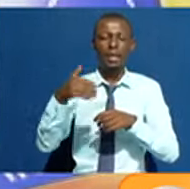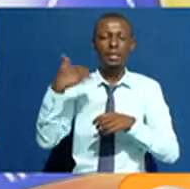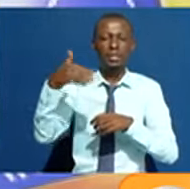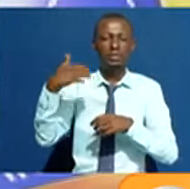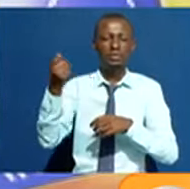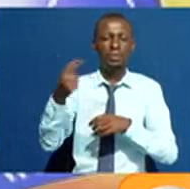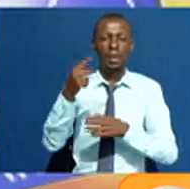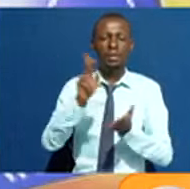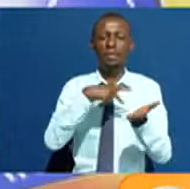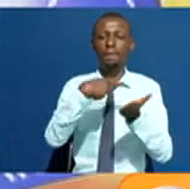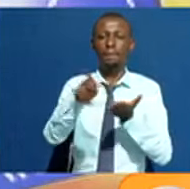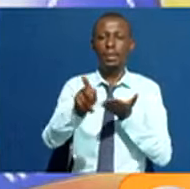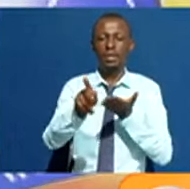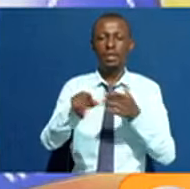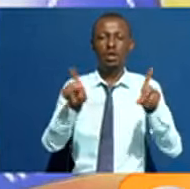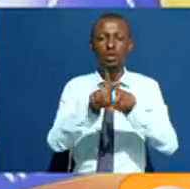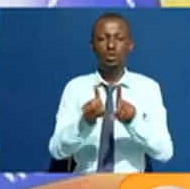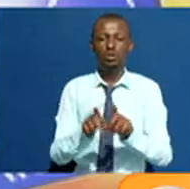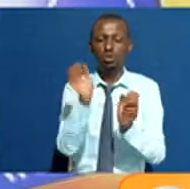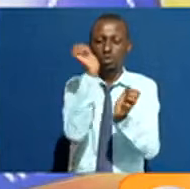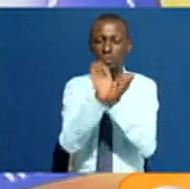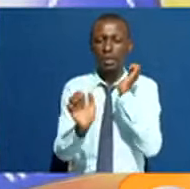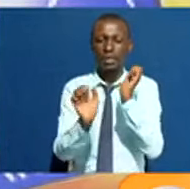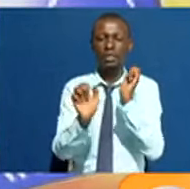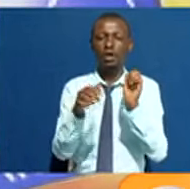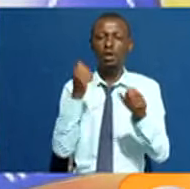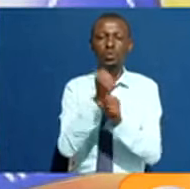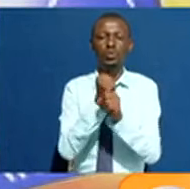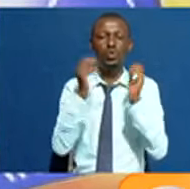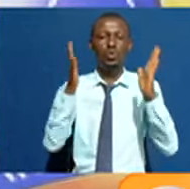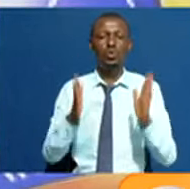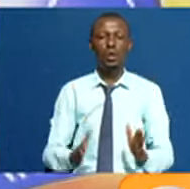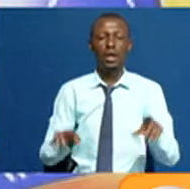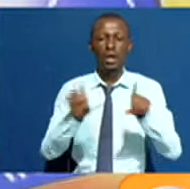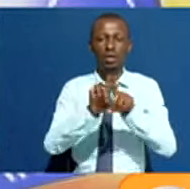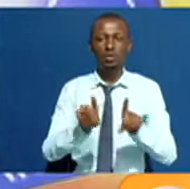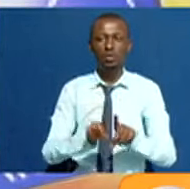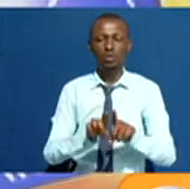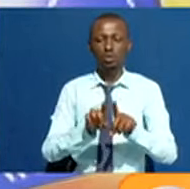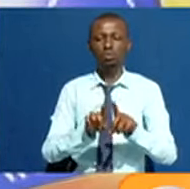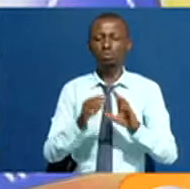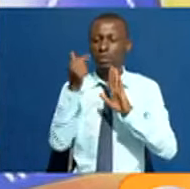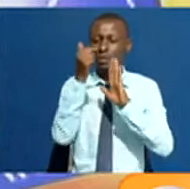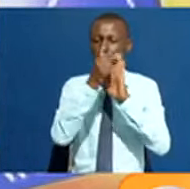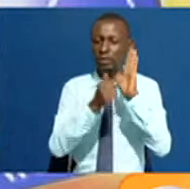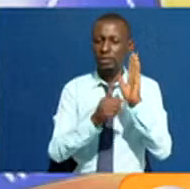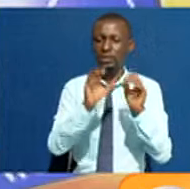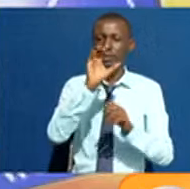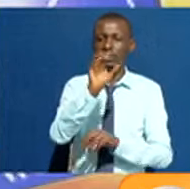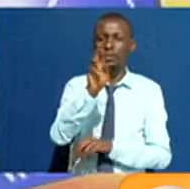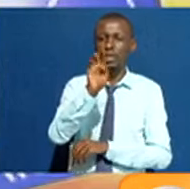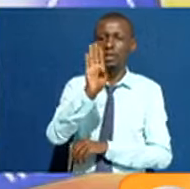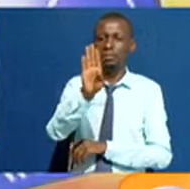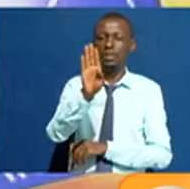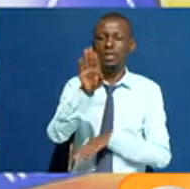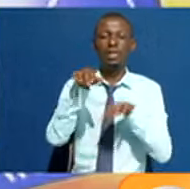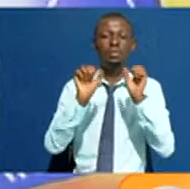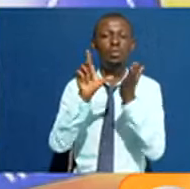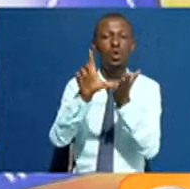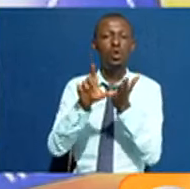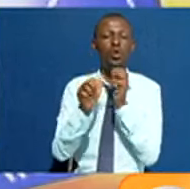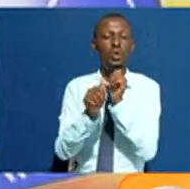then employees are slapped with penalties or even listing at credit reference bureaus as if they defaulted their